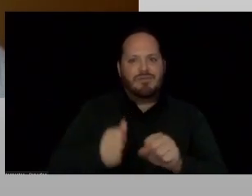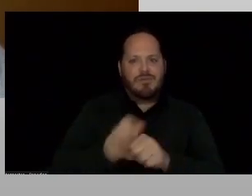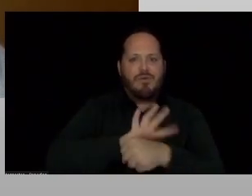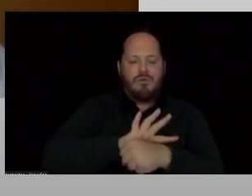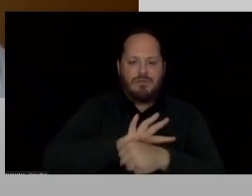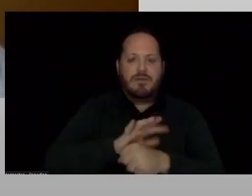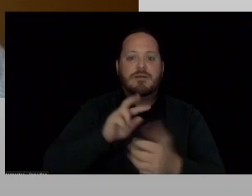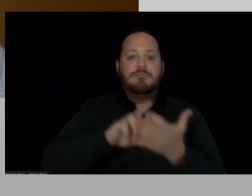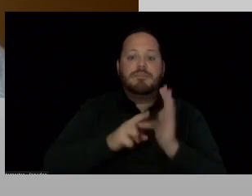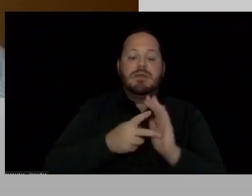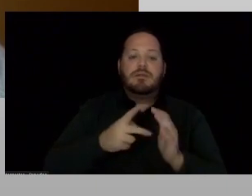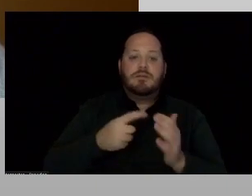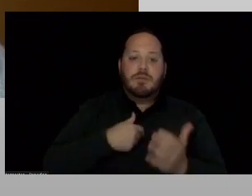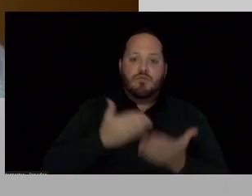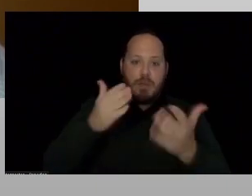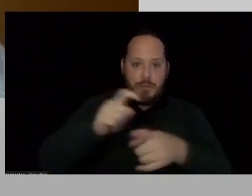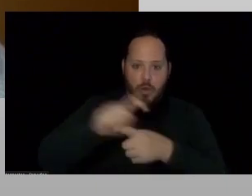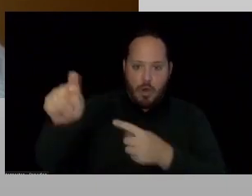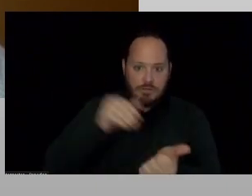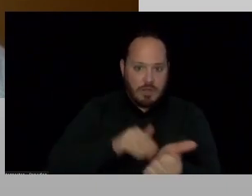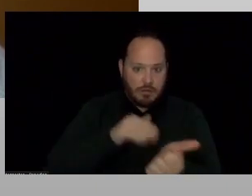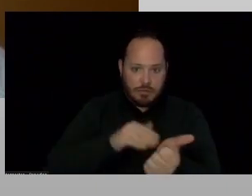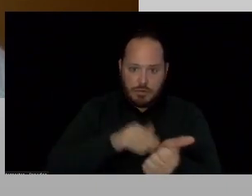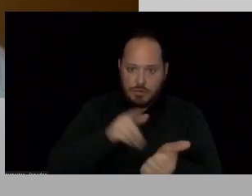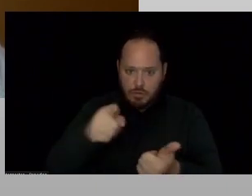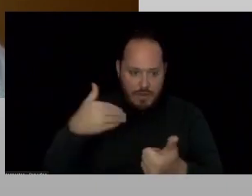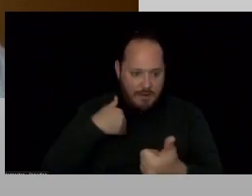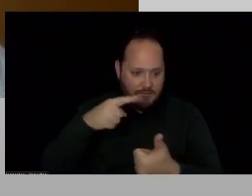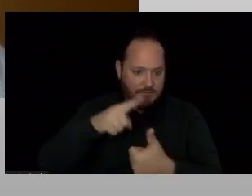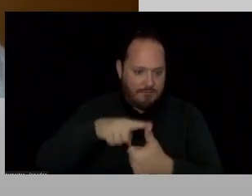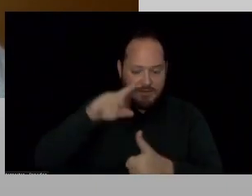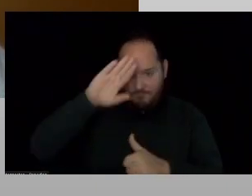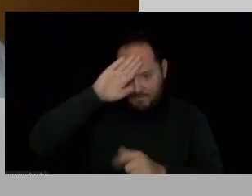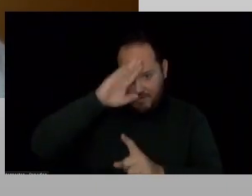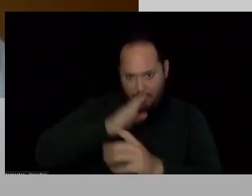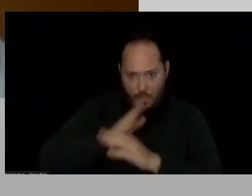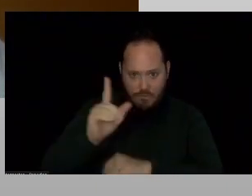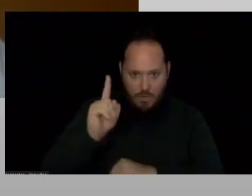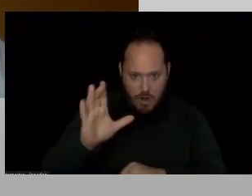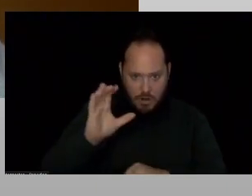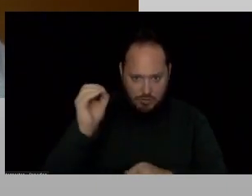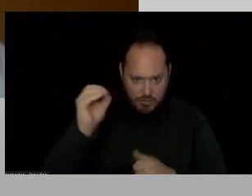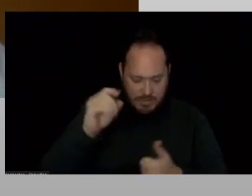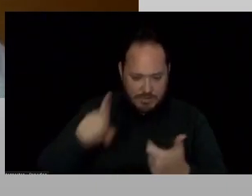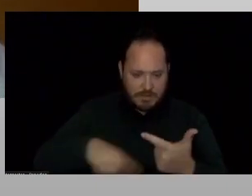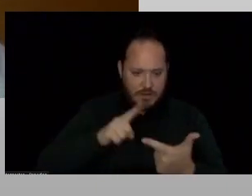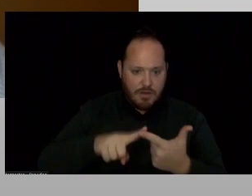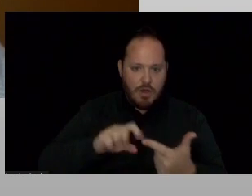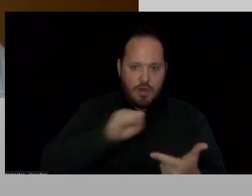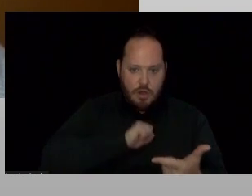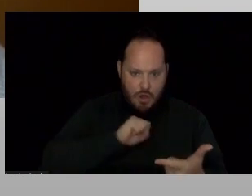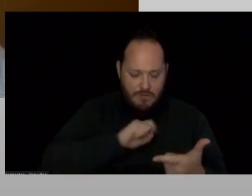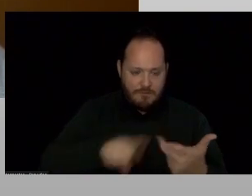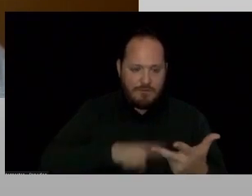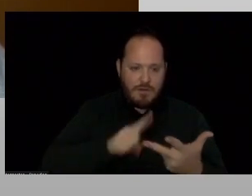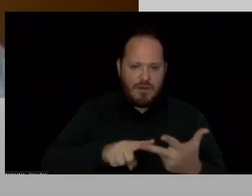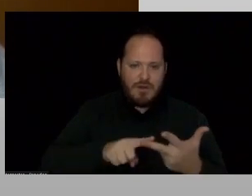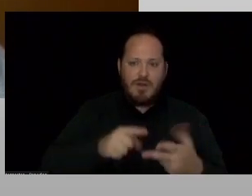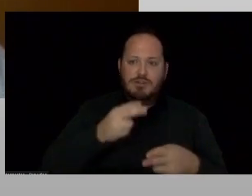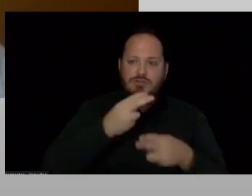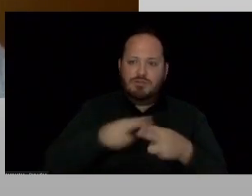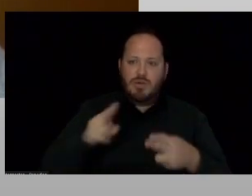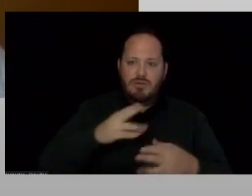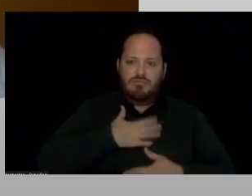fever over 100 degrees, a new cough, certainly if you have shortness of breath, And now the recommendations also include having a sore